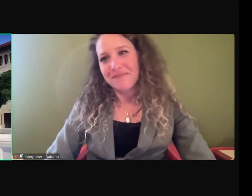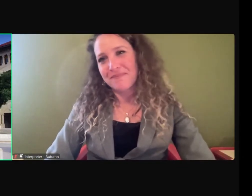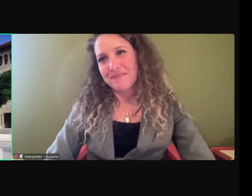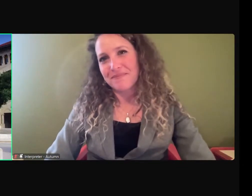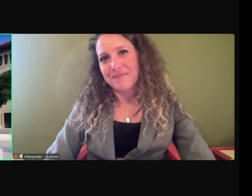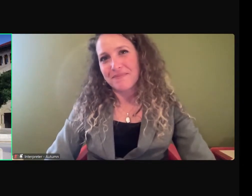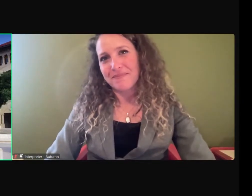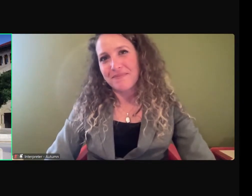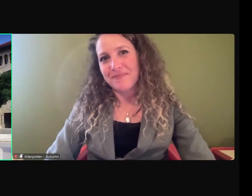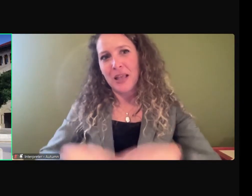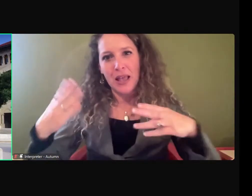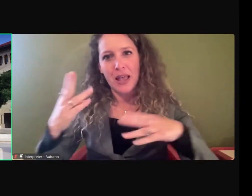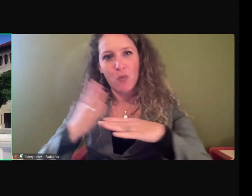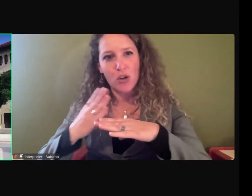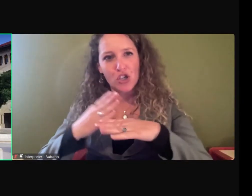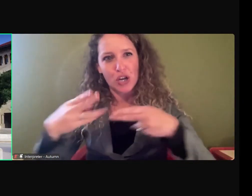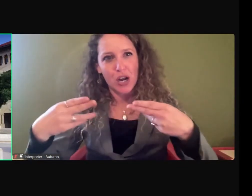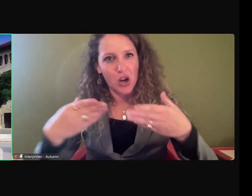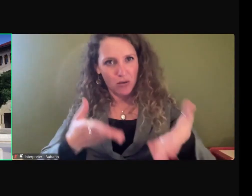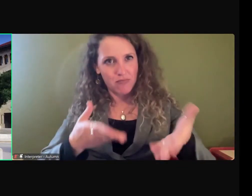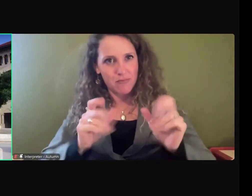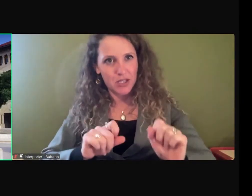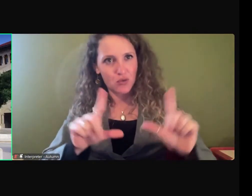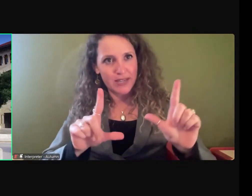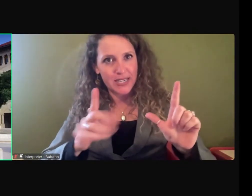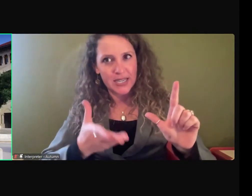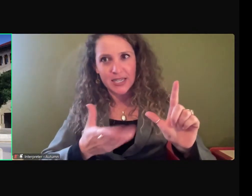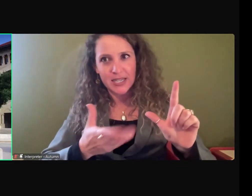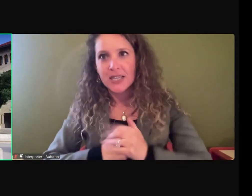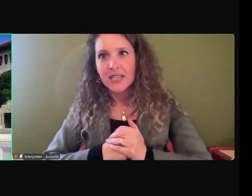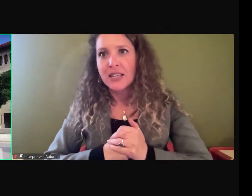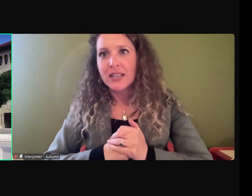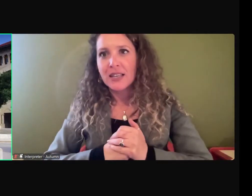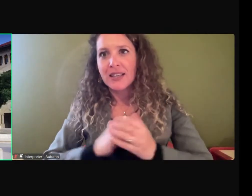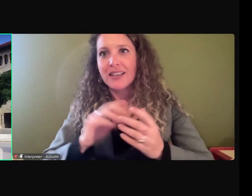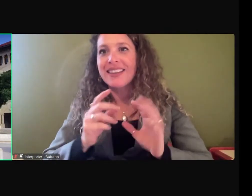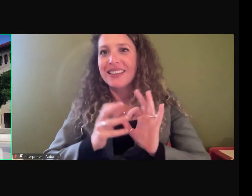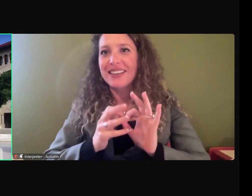Let me share my screen here.